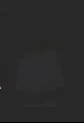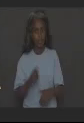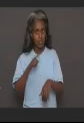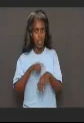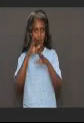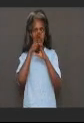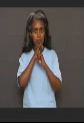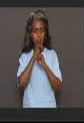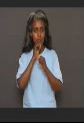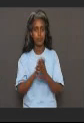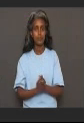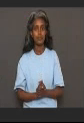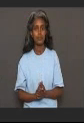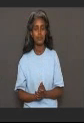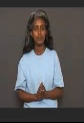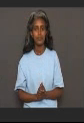Time's up.